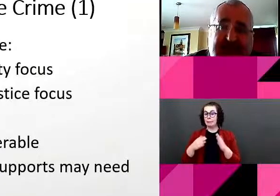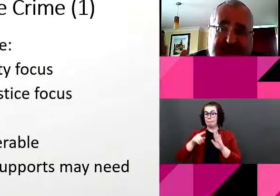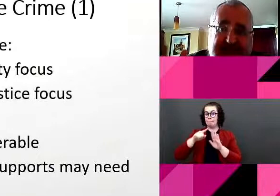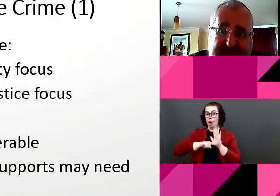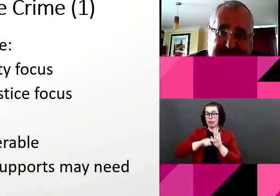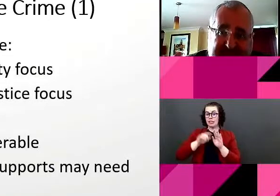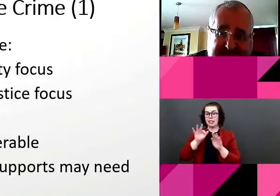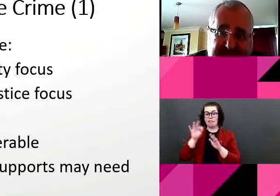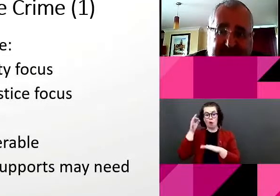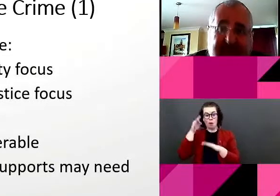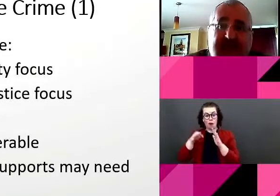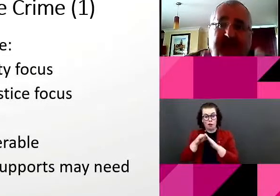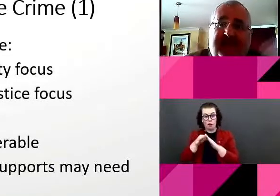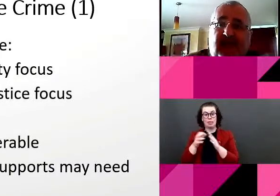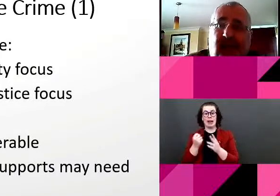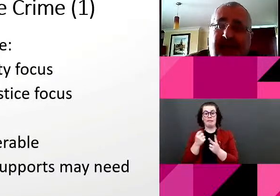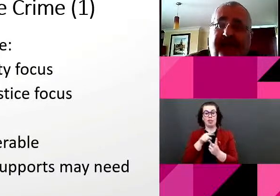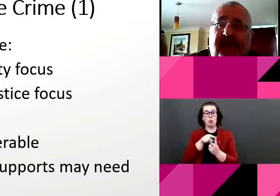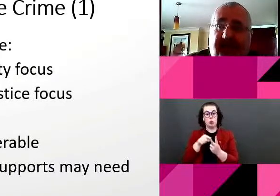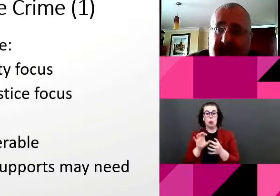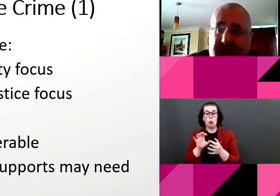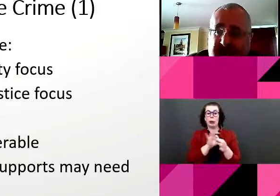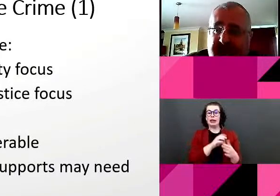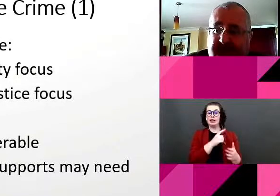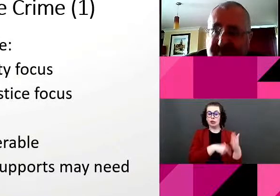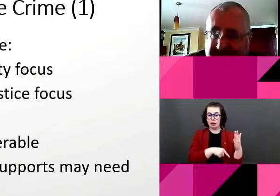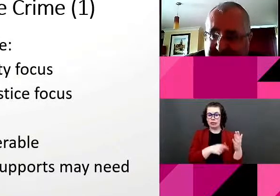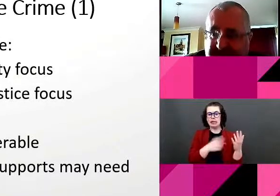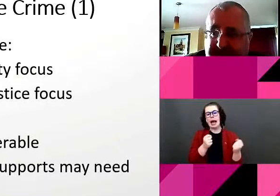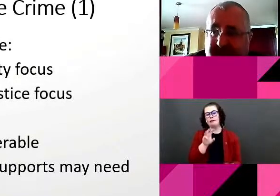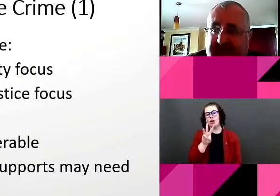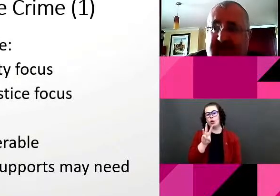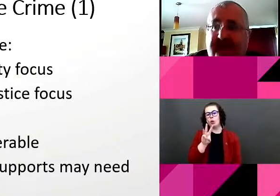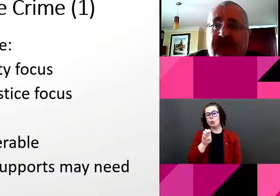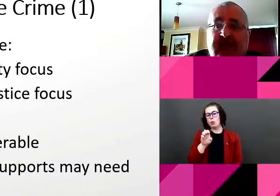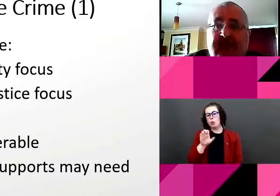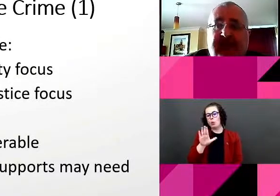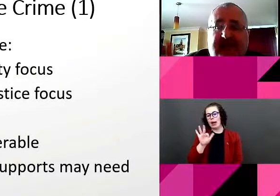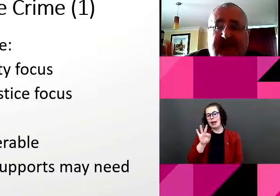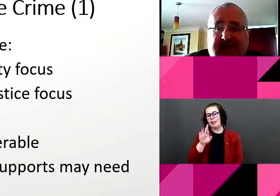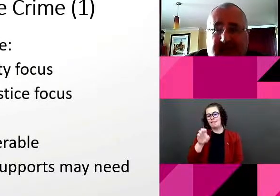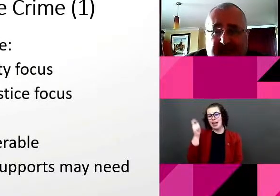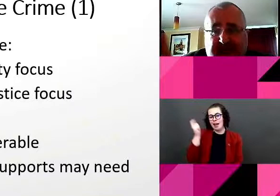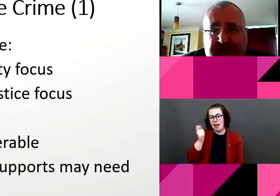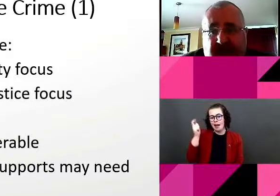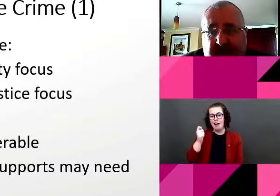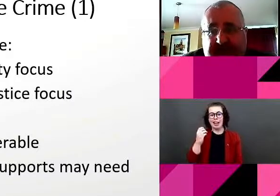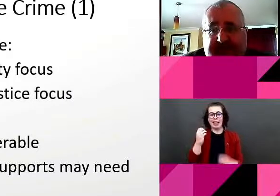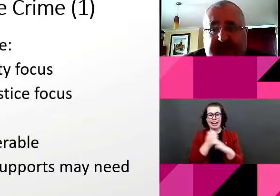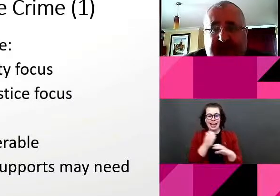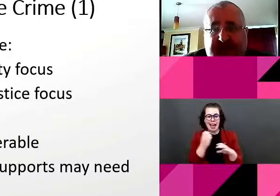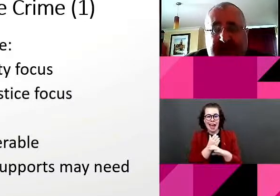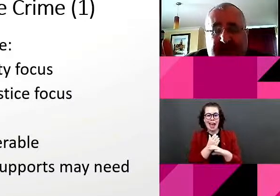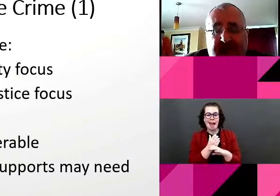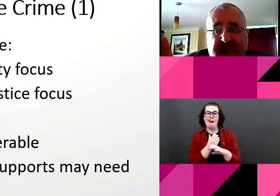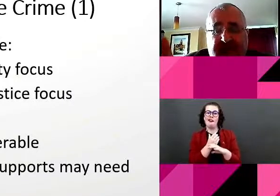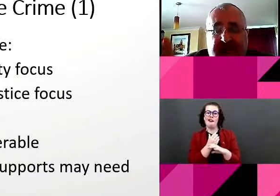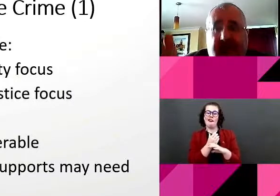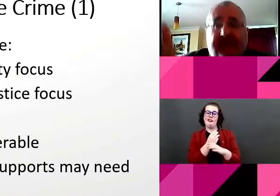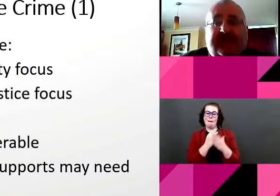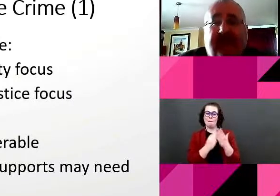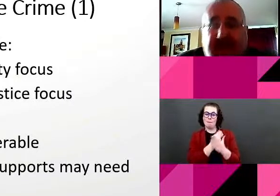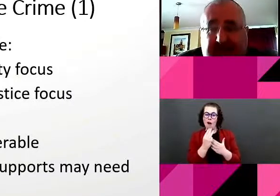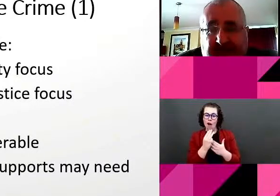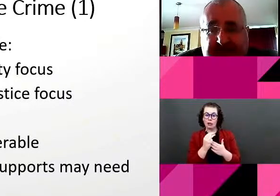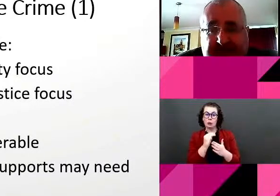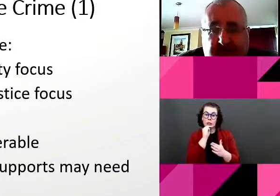address disabled people. There's the welfare, care and protection paradigm that sort of targets people